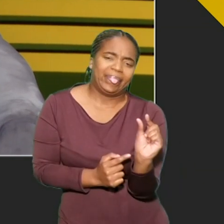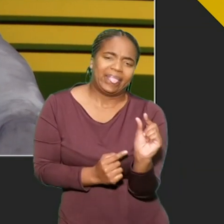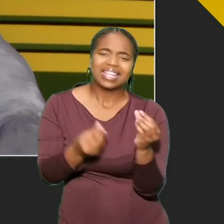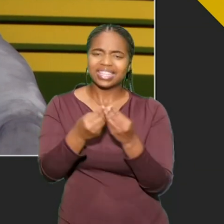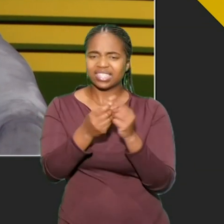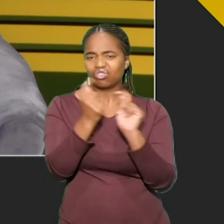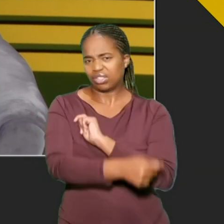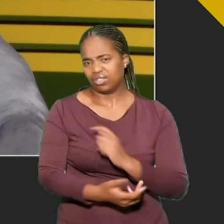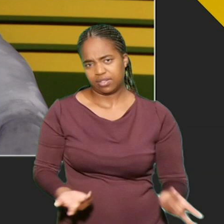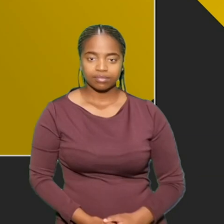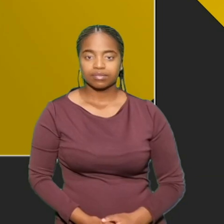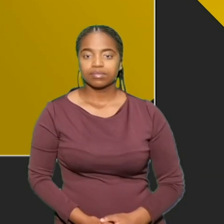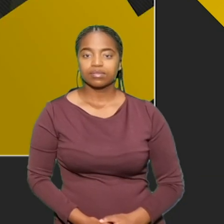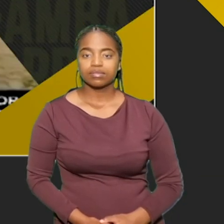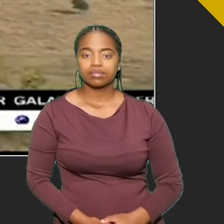been done.